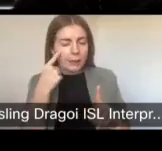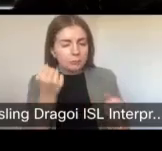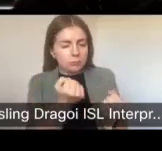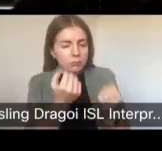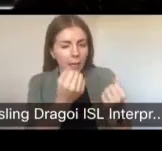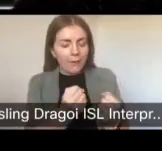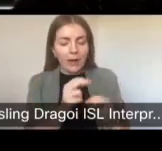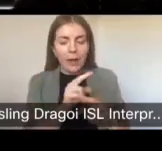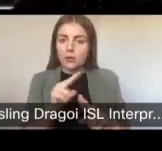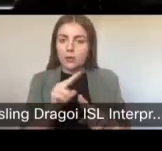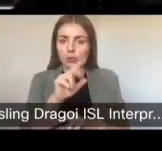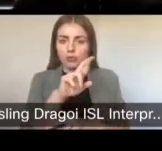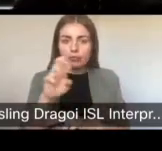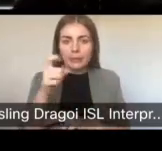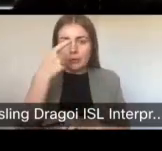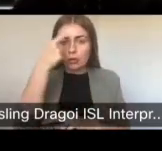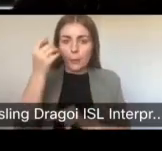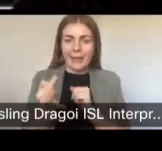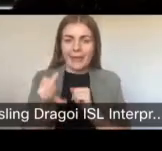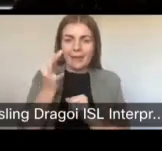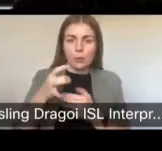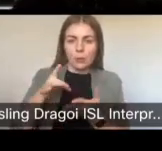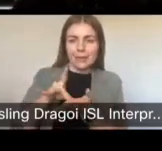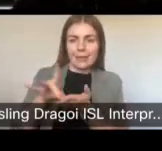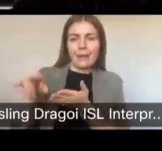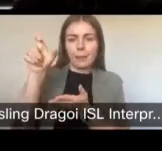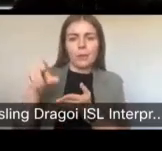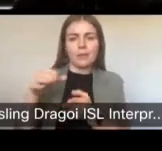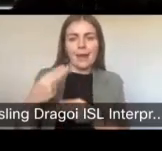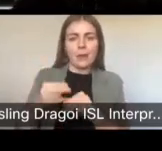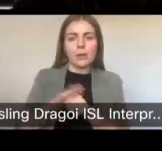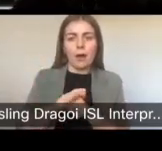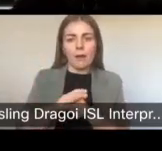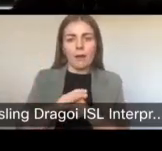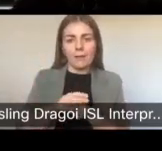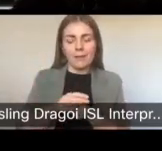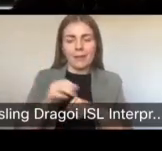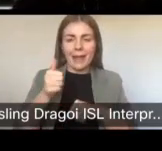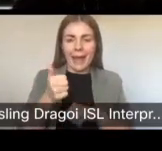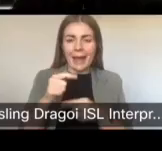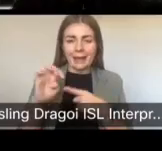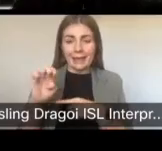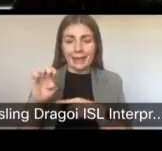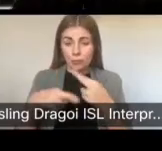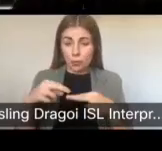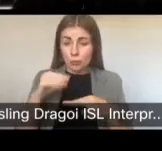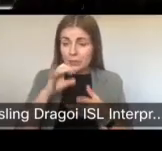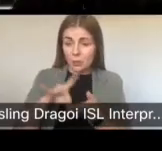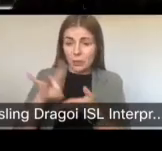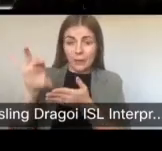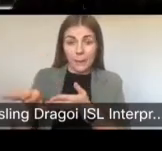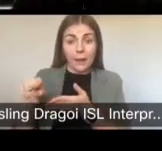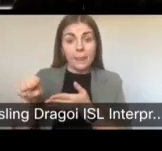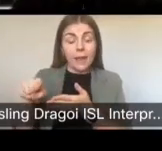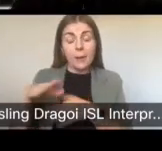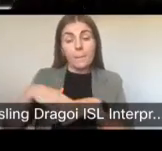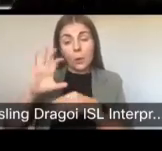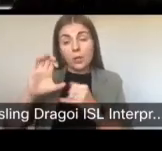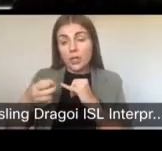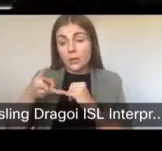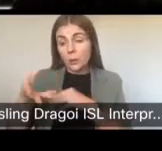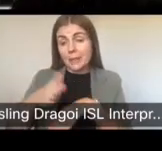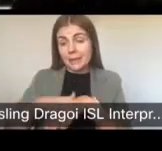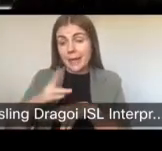of casualty, you're actively traumatizing, and you kicked out the person who is most likely to be dead in the next year. There's no one